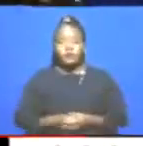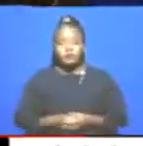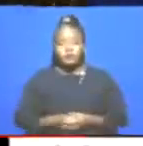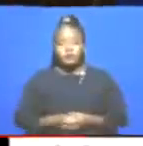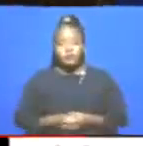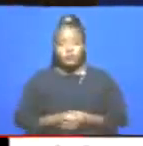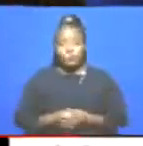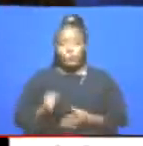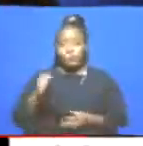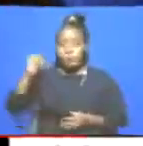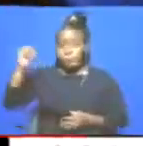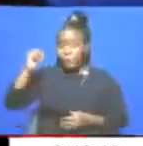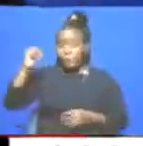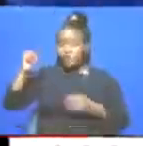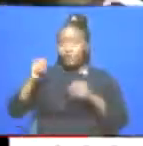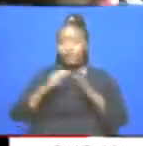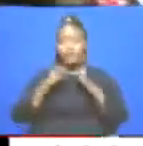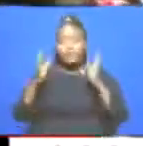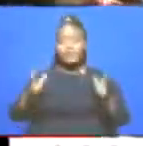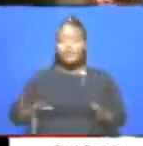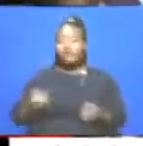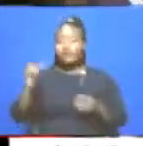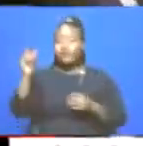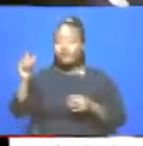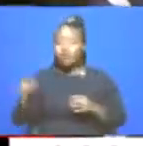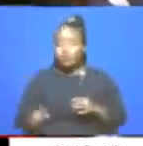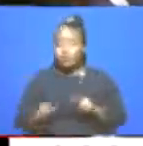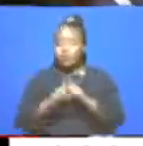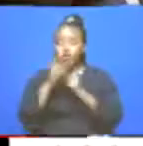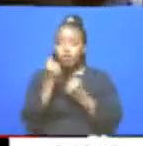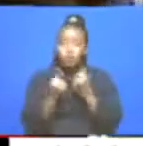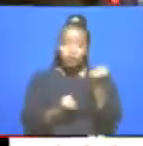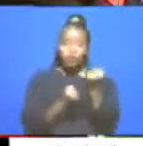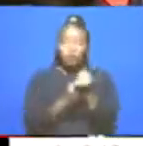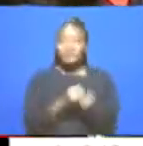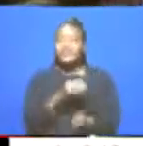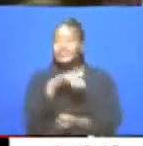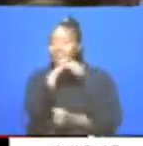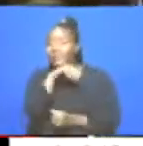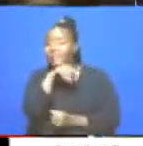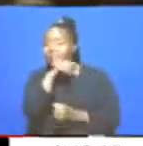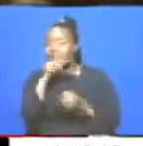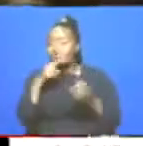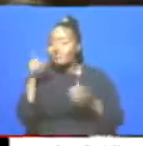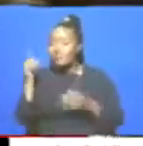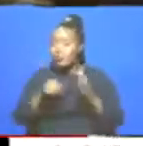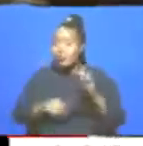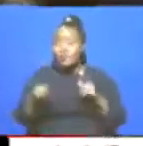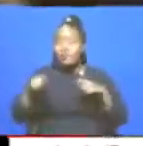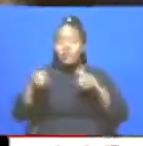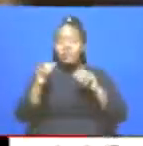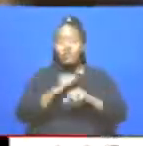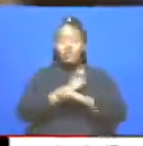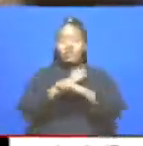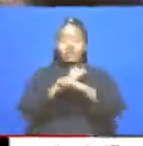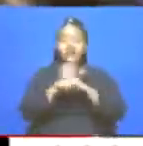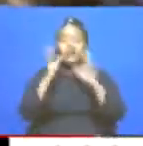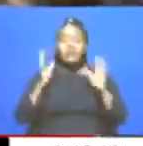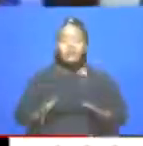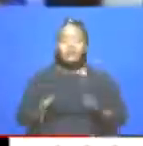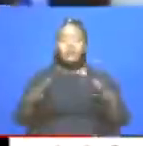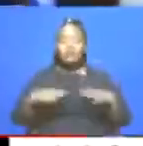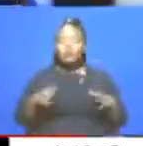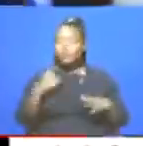Political leaders from the region drummed up support for Raila Odinga, describing him as a defender for those living in marginalized